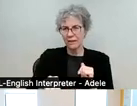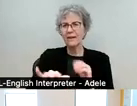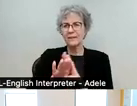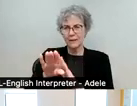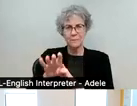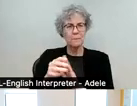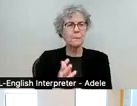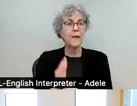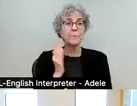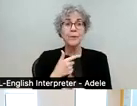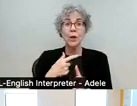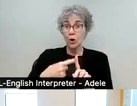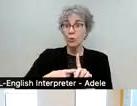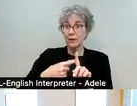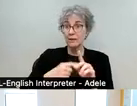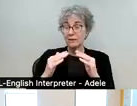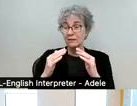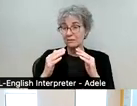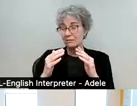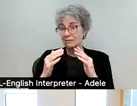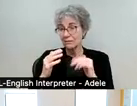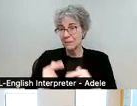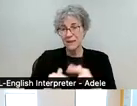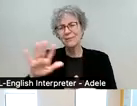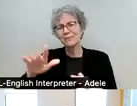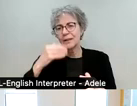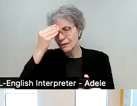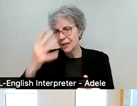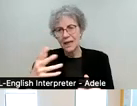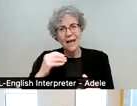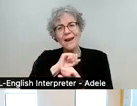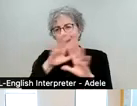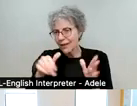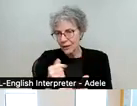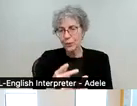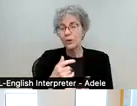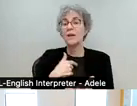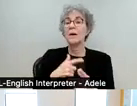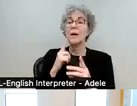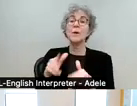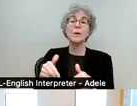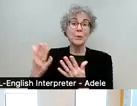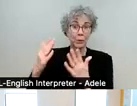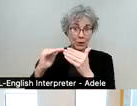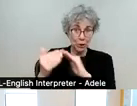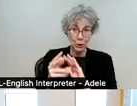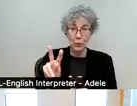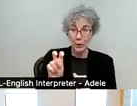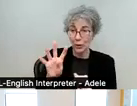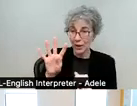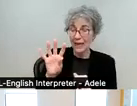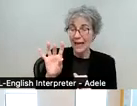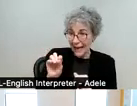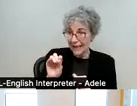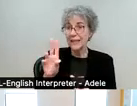Our rental building will, and nothing's approved yet, but what we're proposing to the city is 280 units of affordable rental.